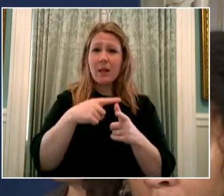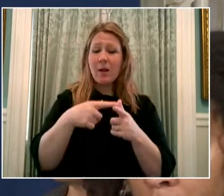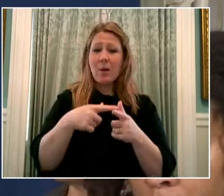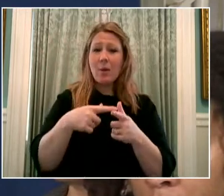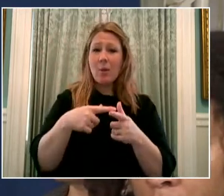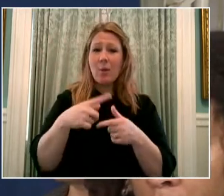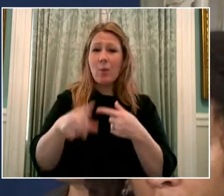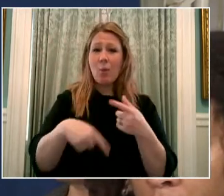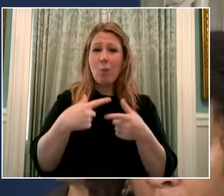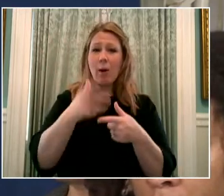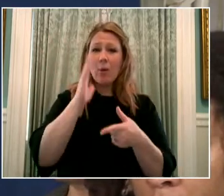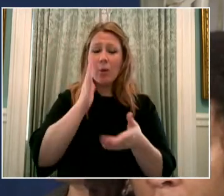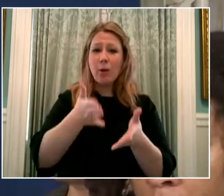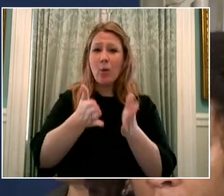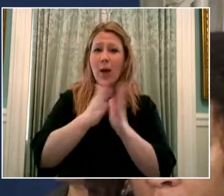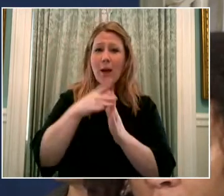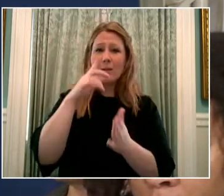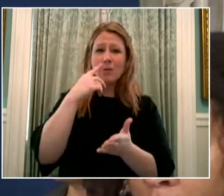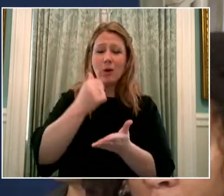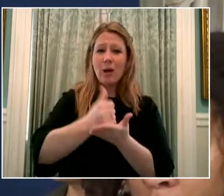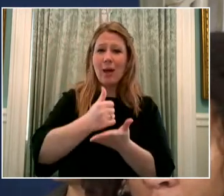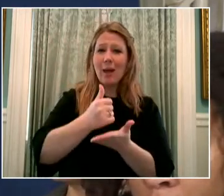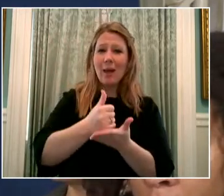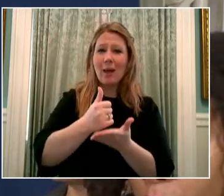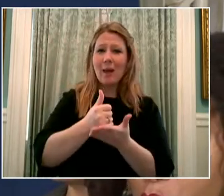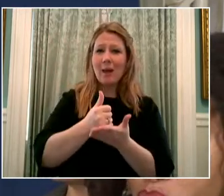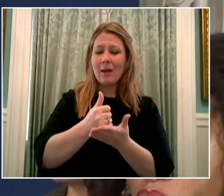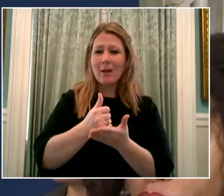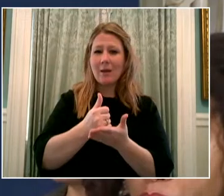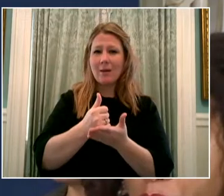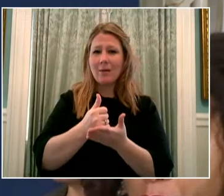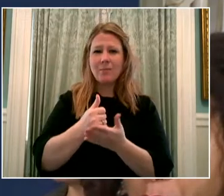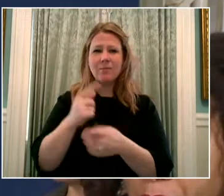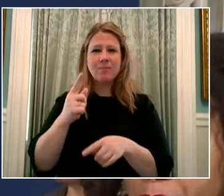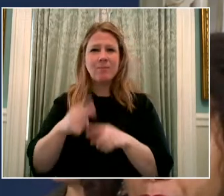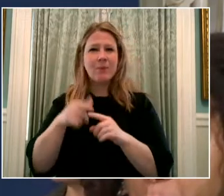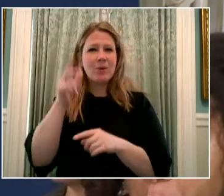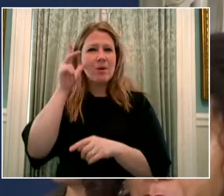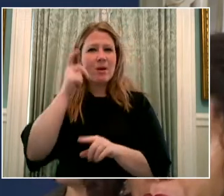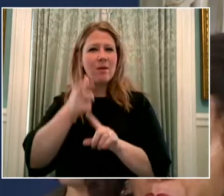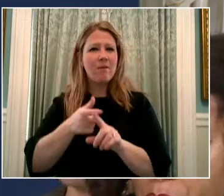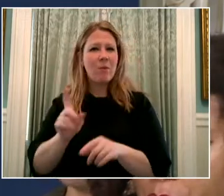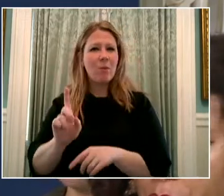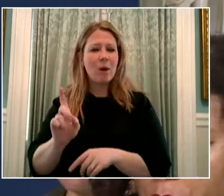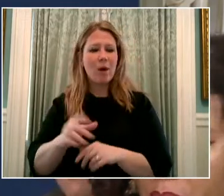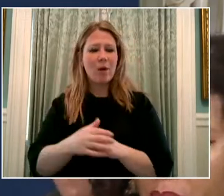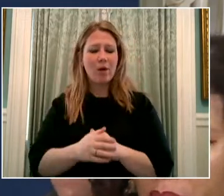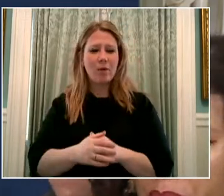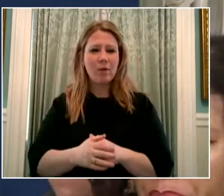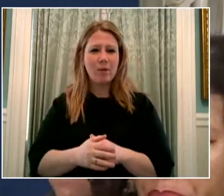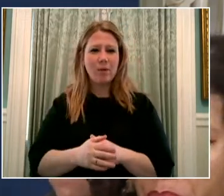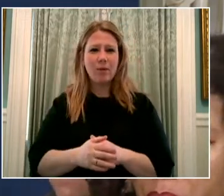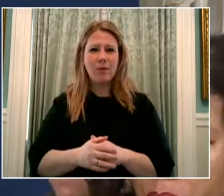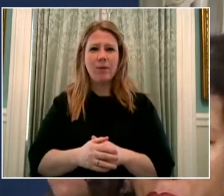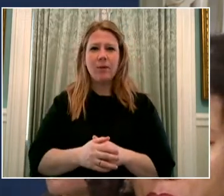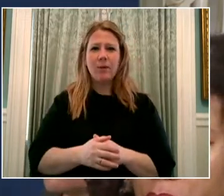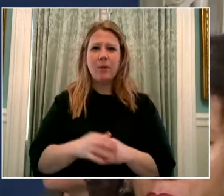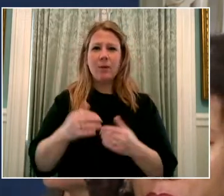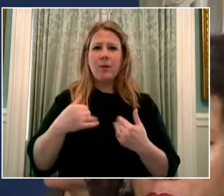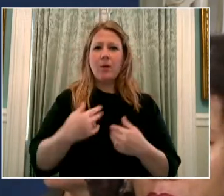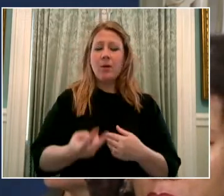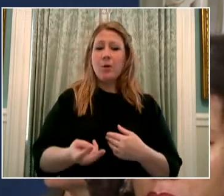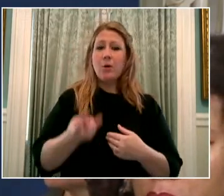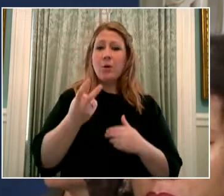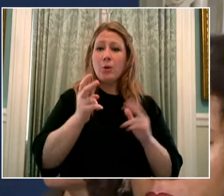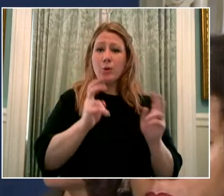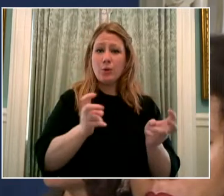local taxes? Jock and I have communicated this over and over again. The two issues that is really concerning for us,